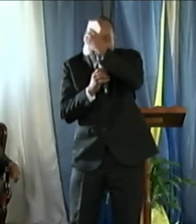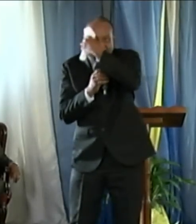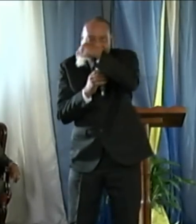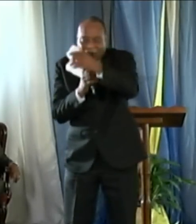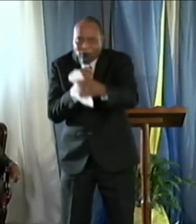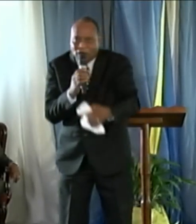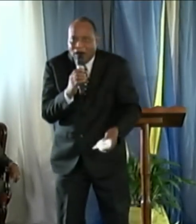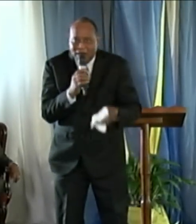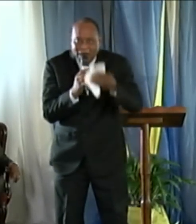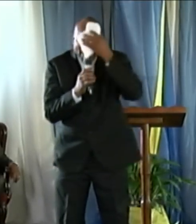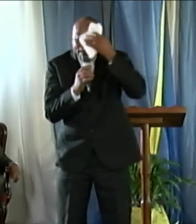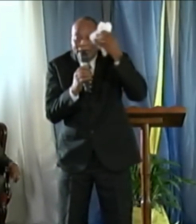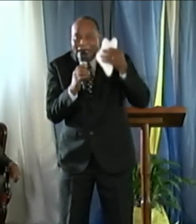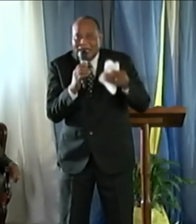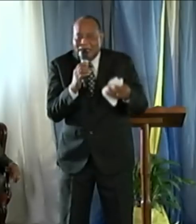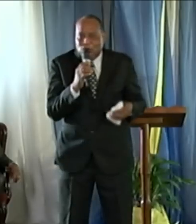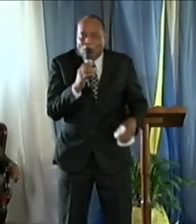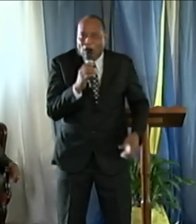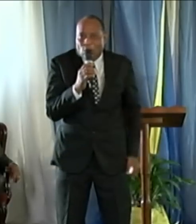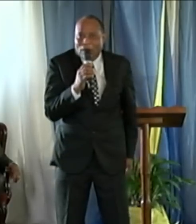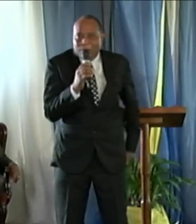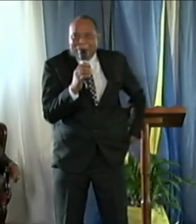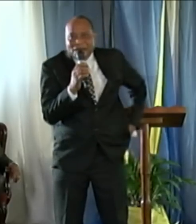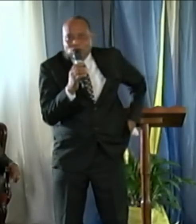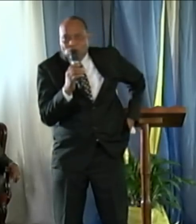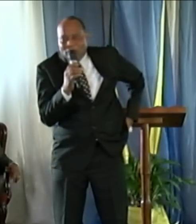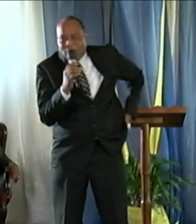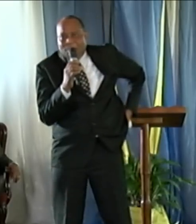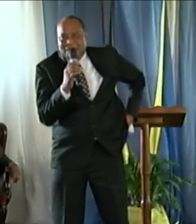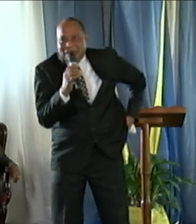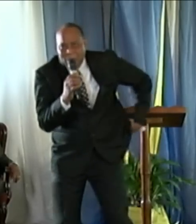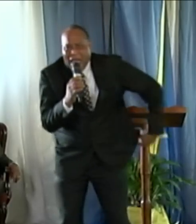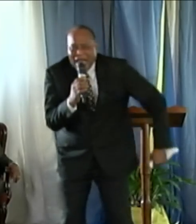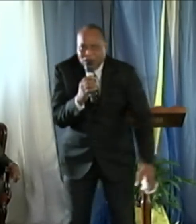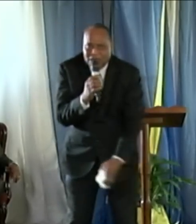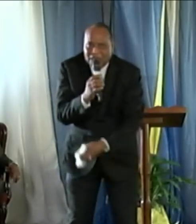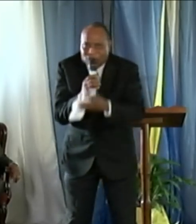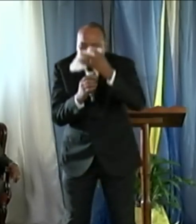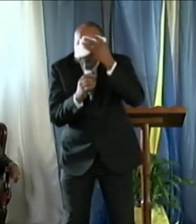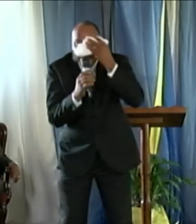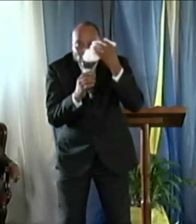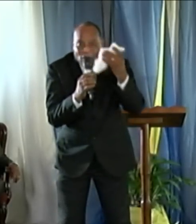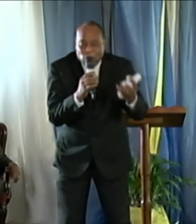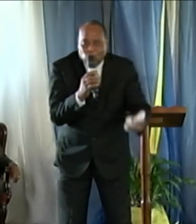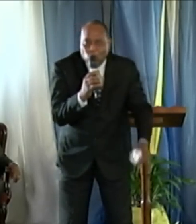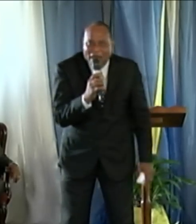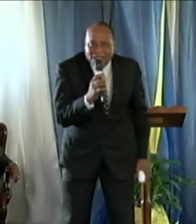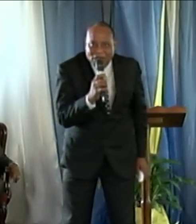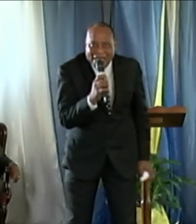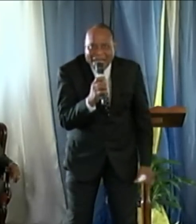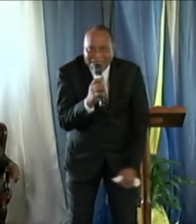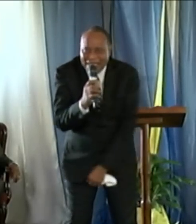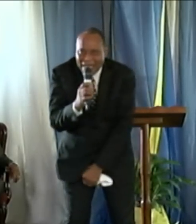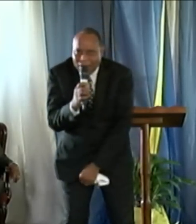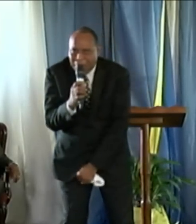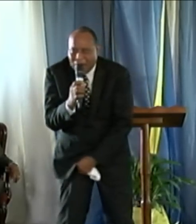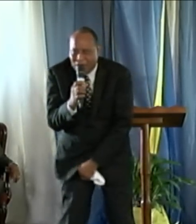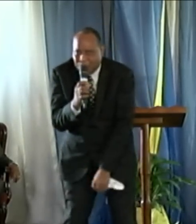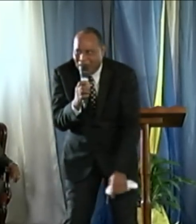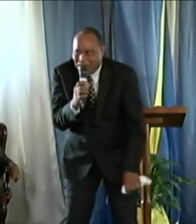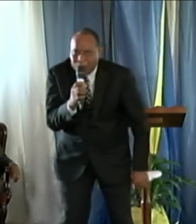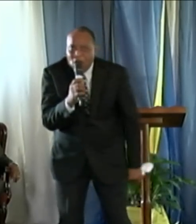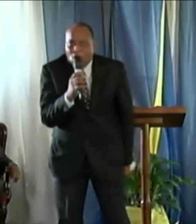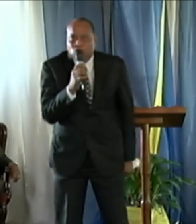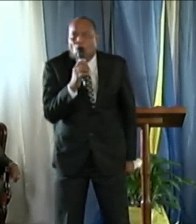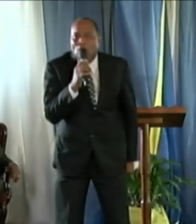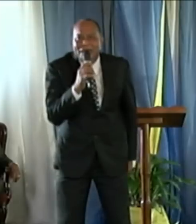the presence of God, you're like a dog going back to your vomit, and you're therefore not gonna do that. You can't take the